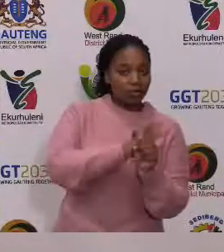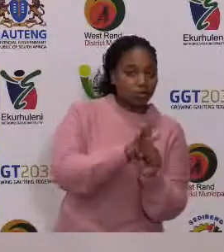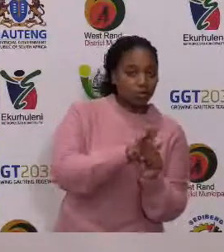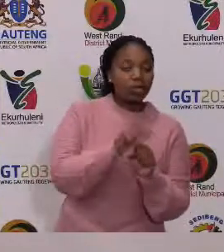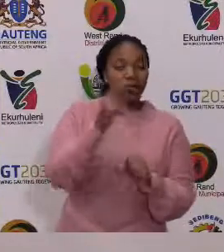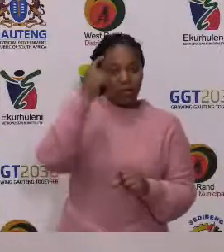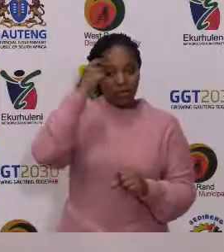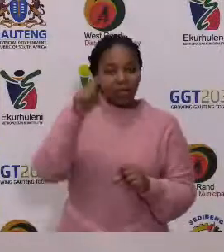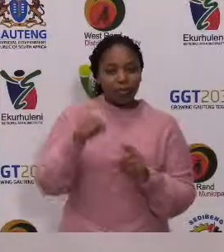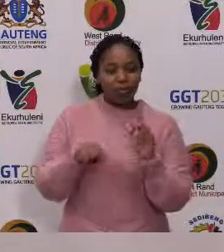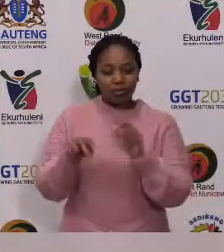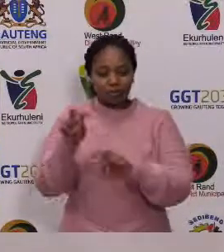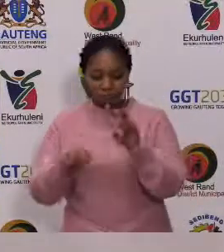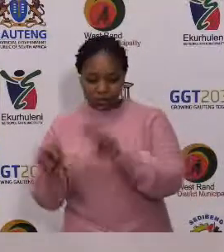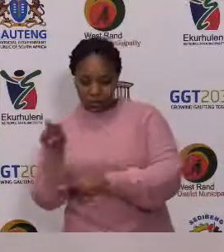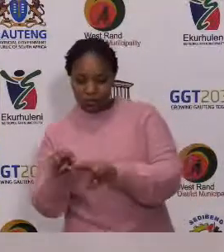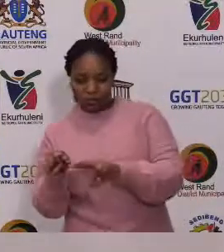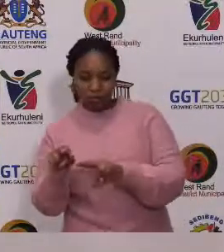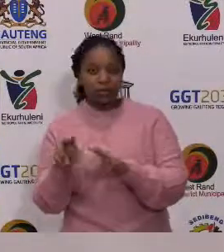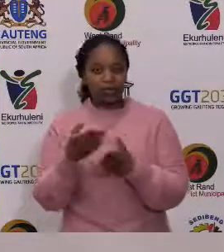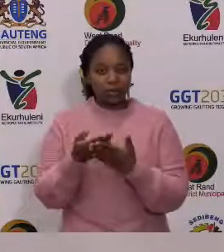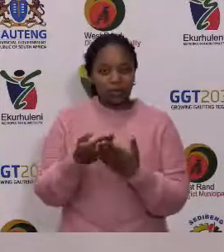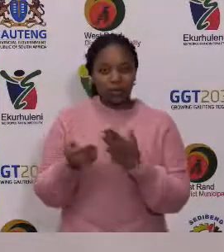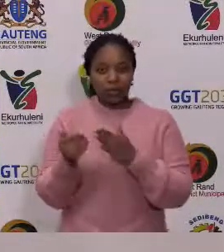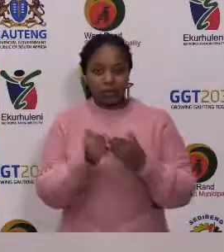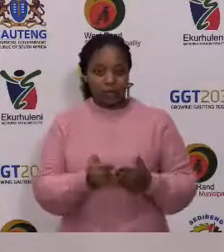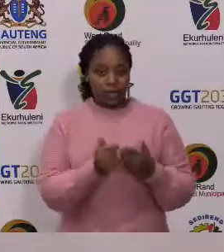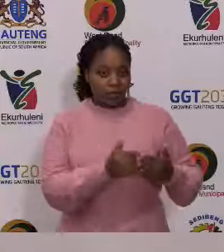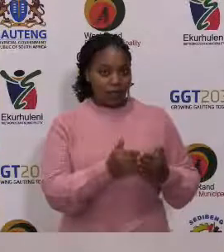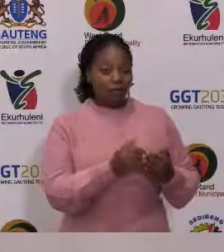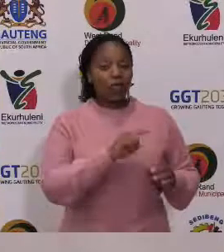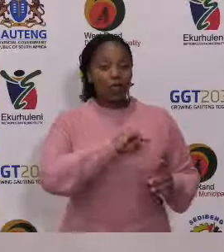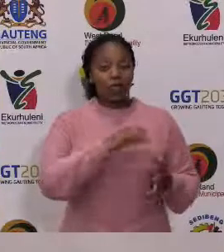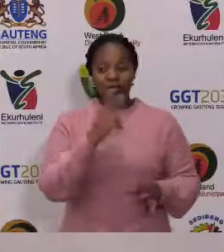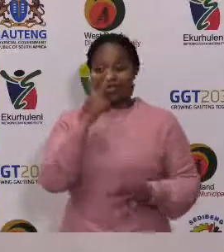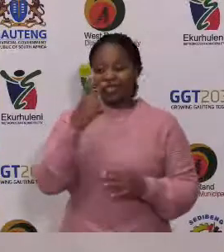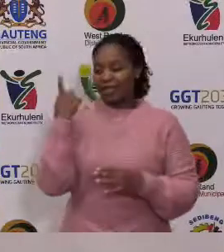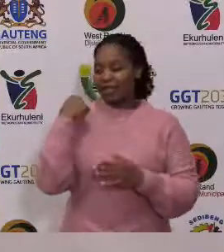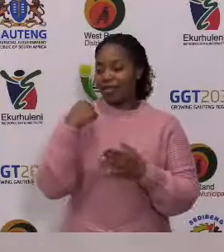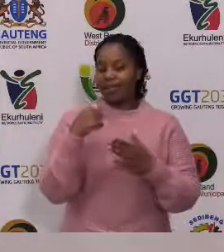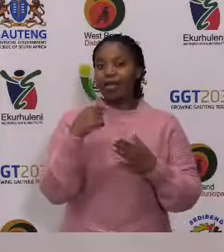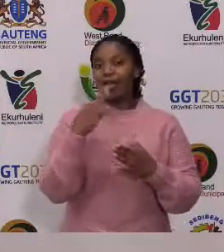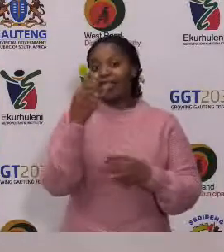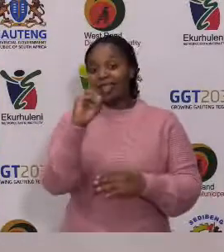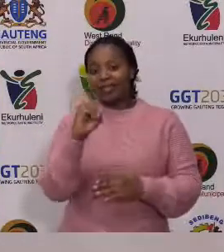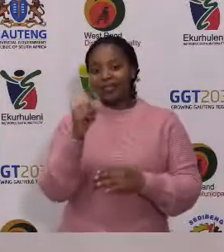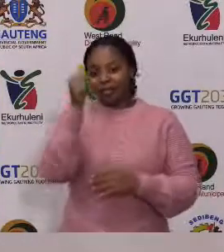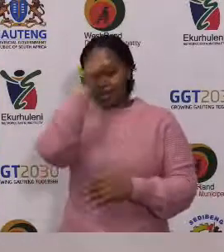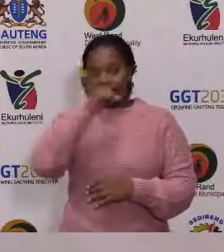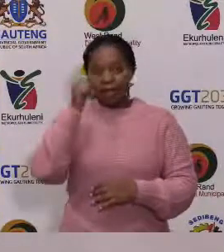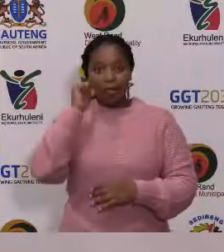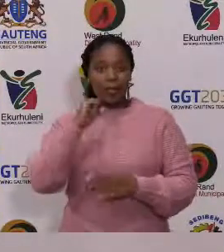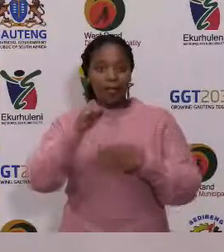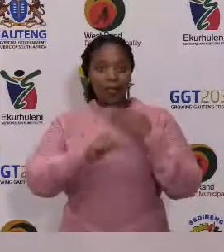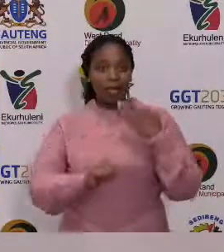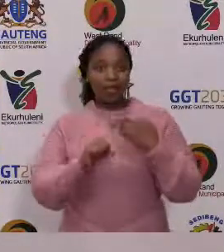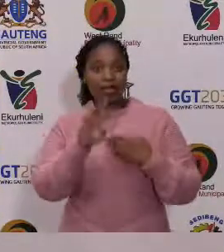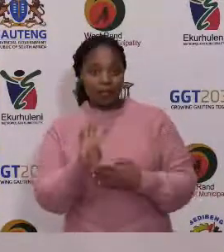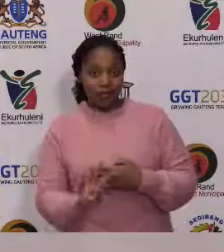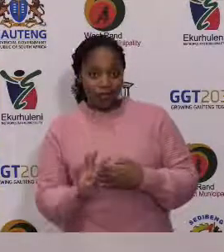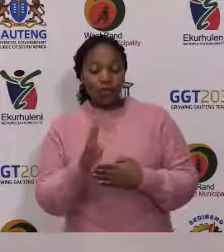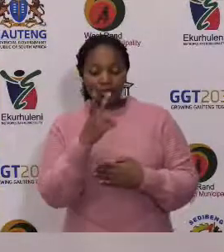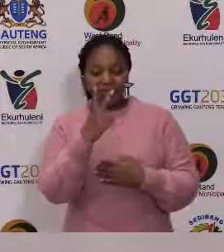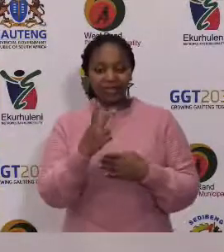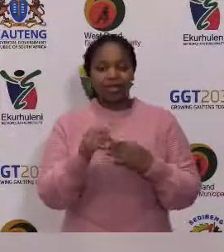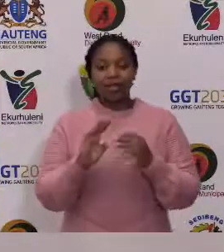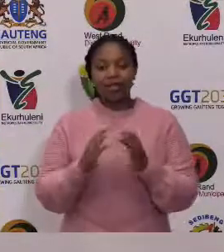monitored very closely. And as we've seen for the numbers from the 30th of April, we have seen that has been, the number of increase in